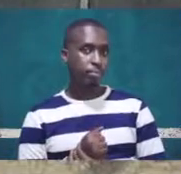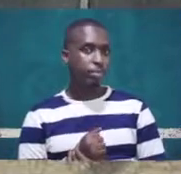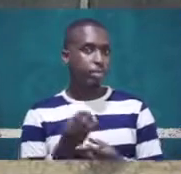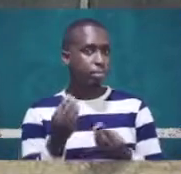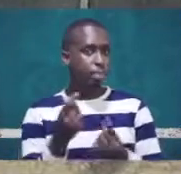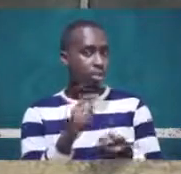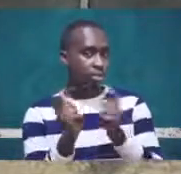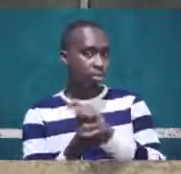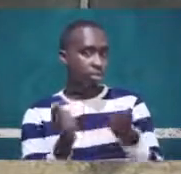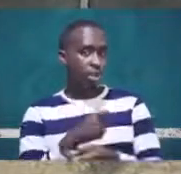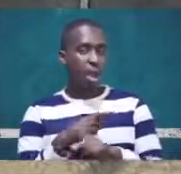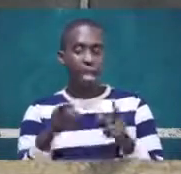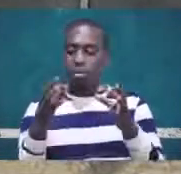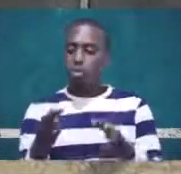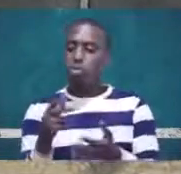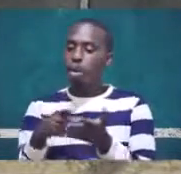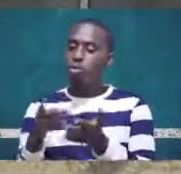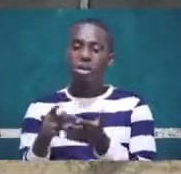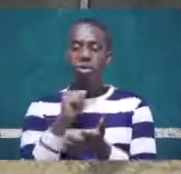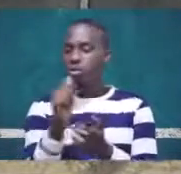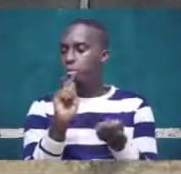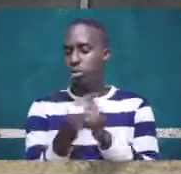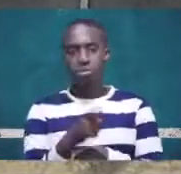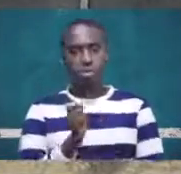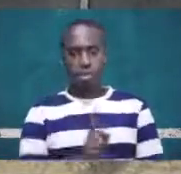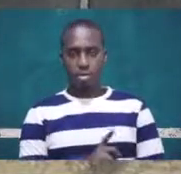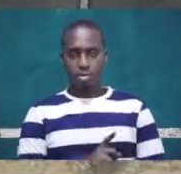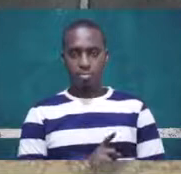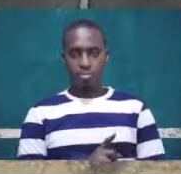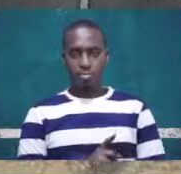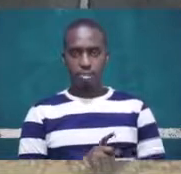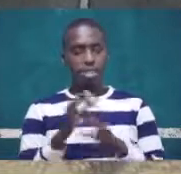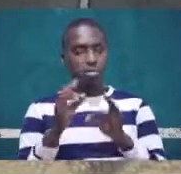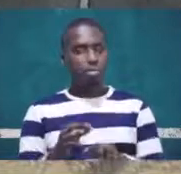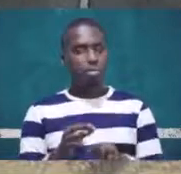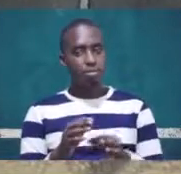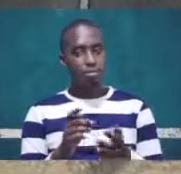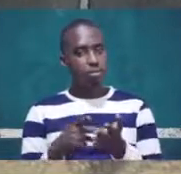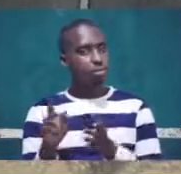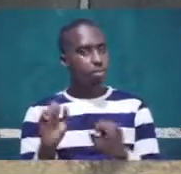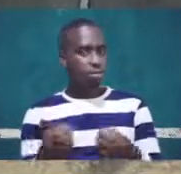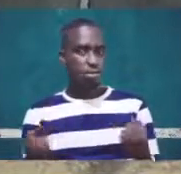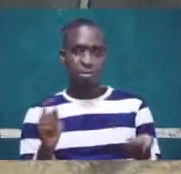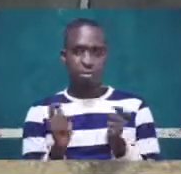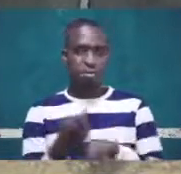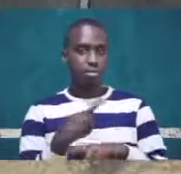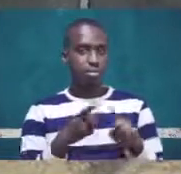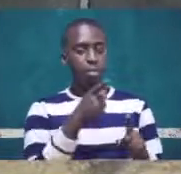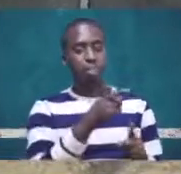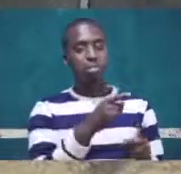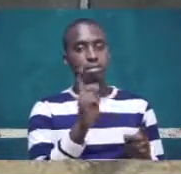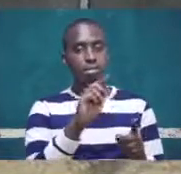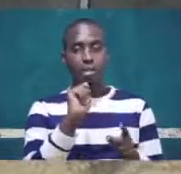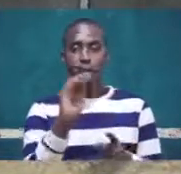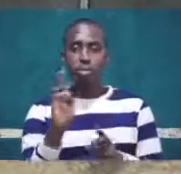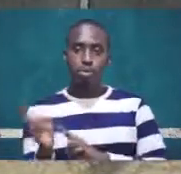price is changing, but quantity demanded is not changing. Quantity demanded is not changing. So this is the abnormal demand curve for a